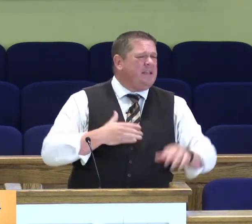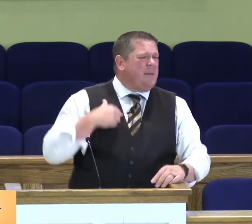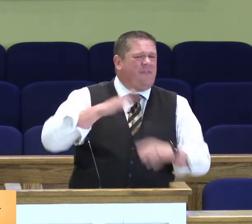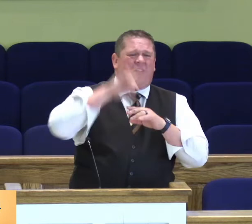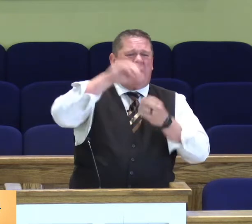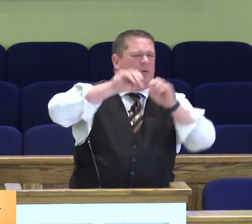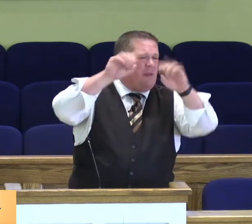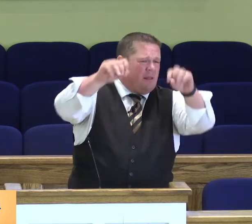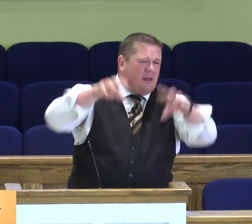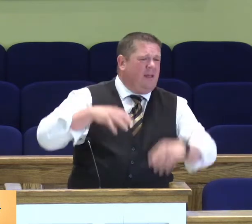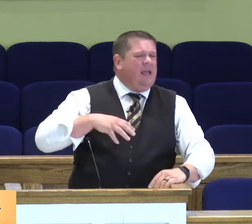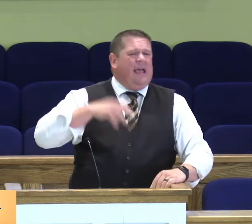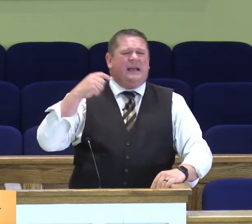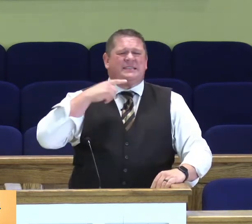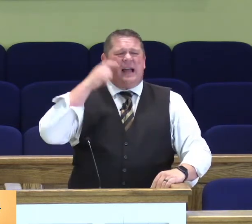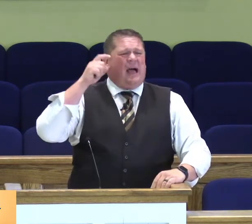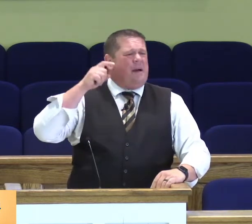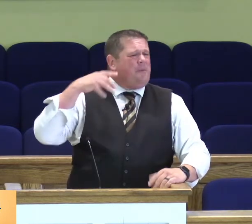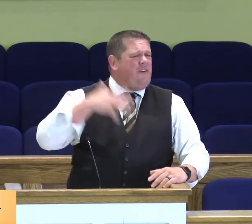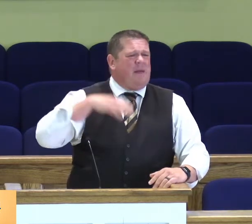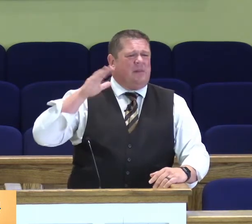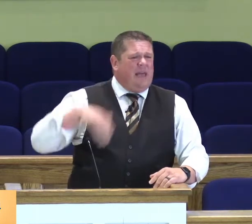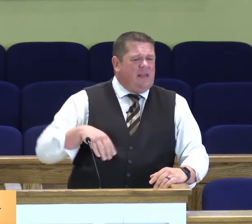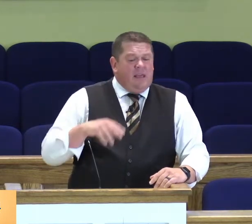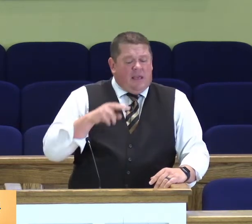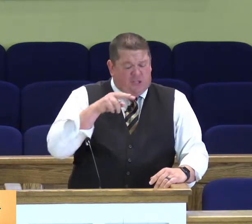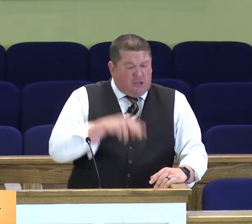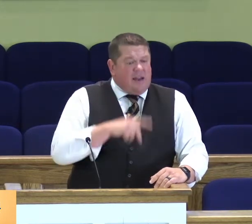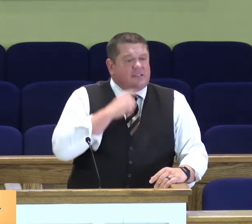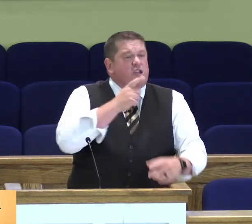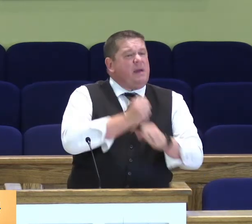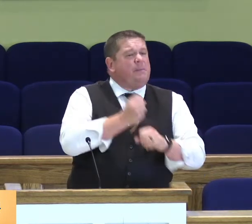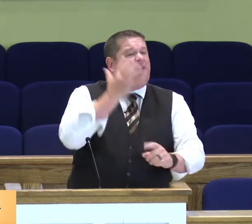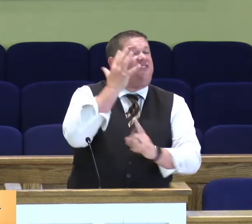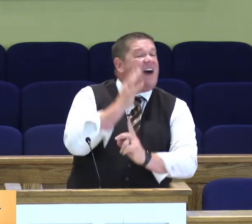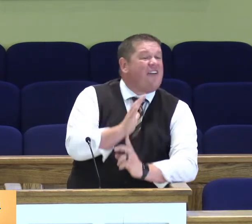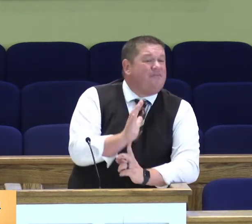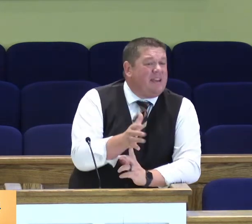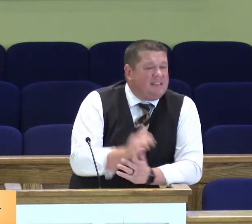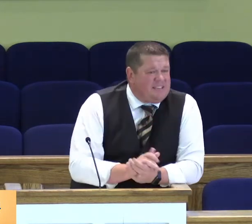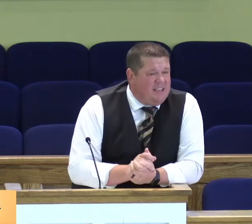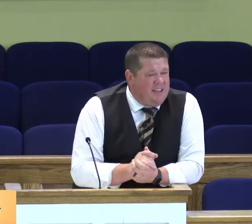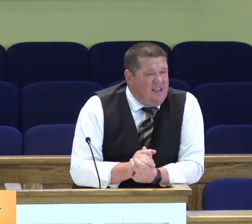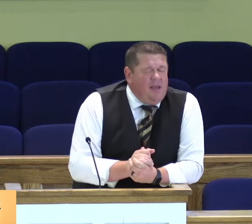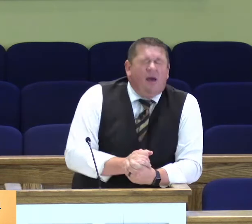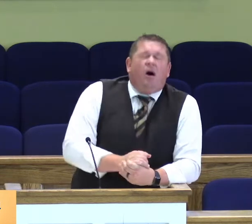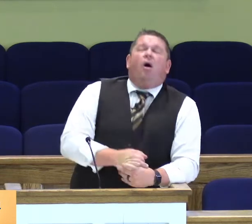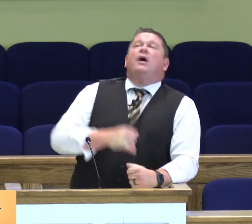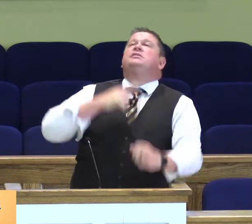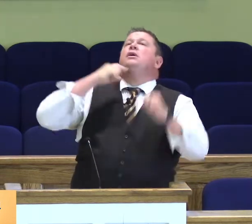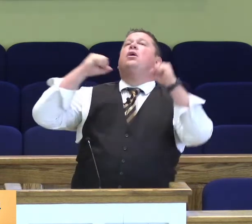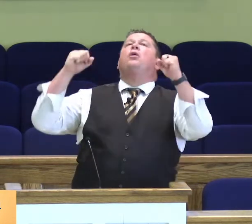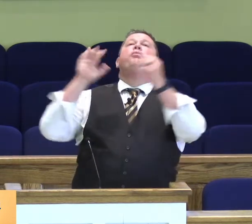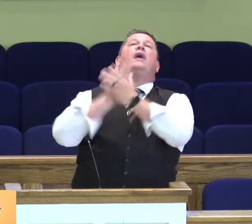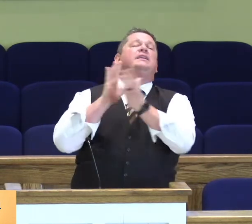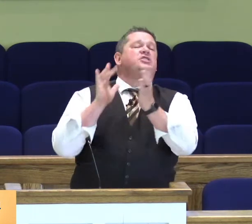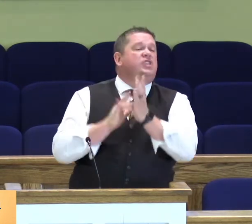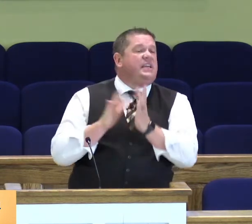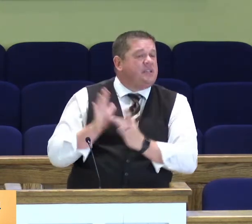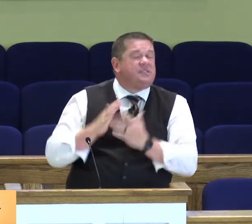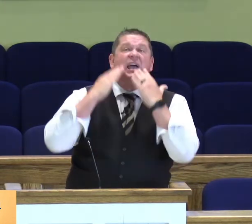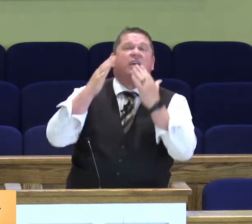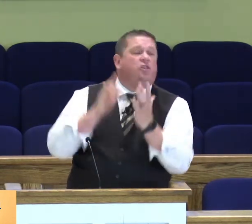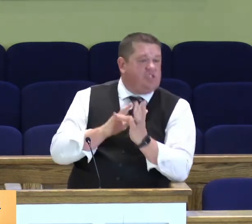said, man, please, I'm on flight number da-da-da-da. And I said, I'm afraid I'm late. She looked down and said, you made it by 5 minutes. Oh, I said, oh,